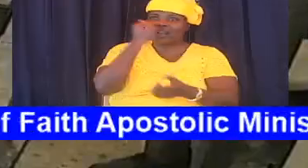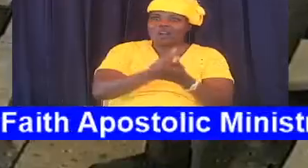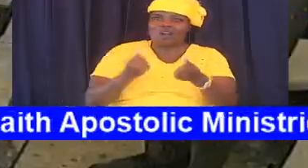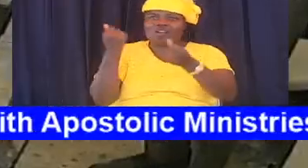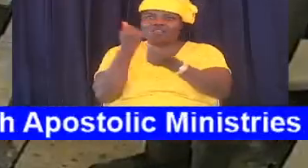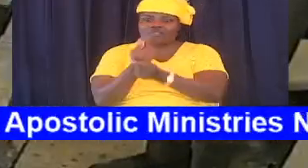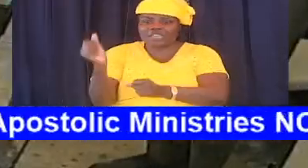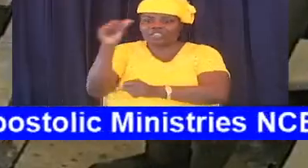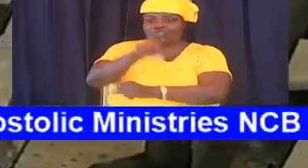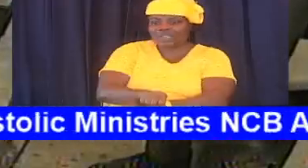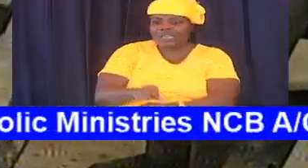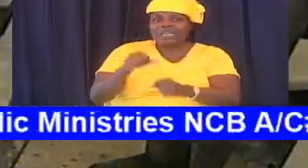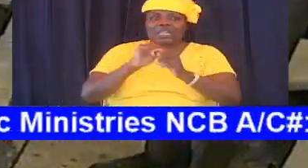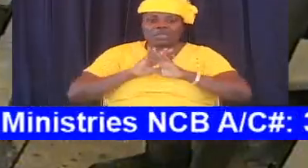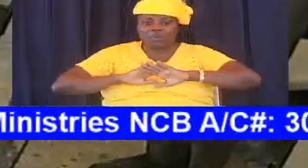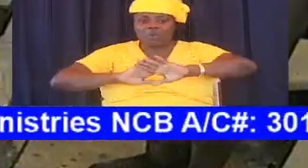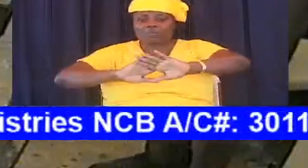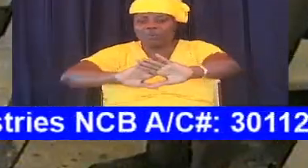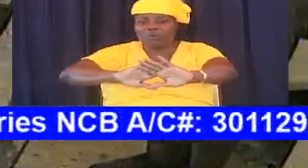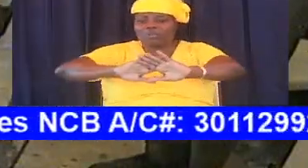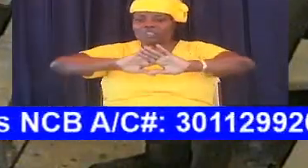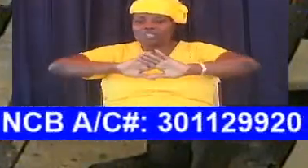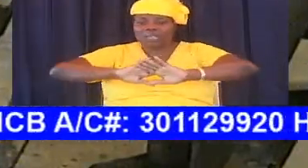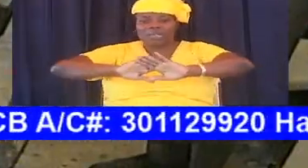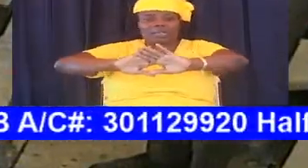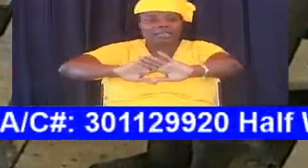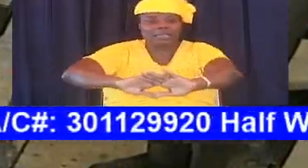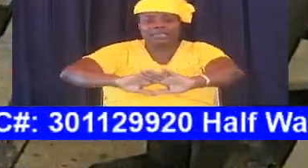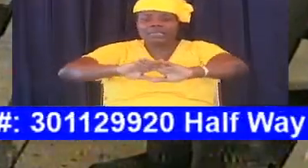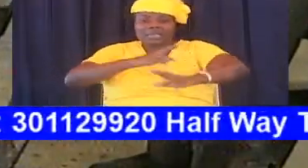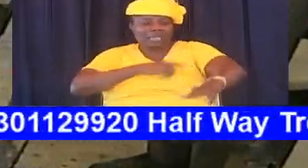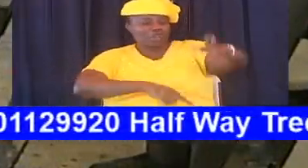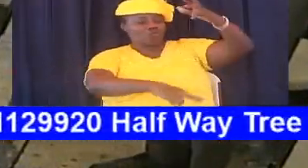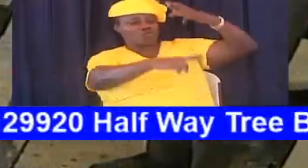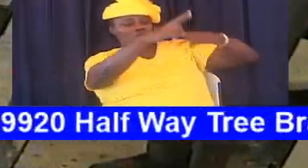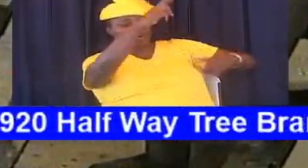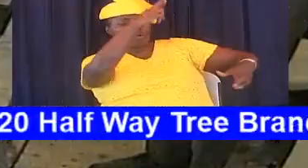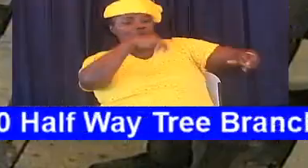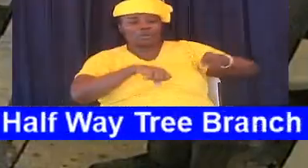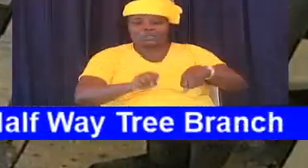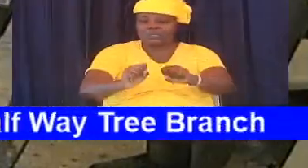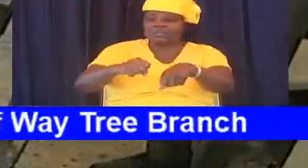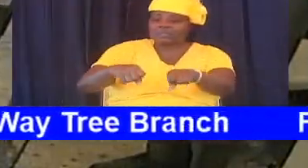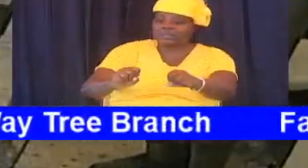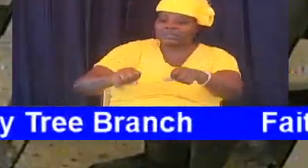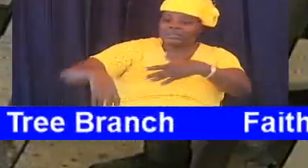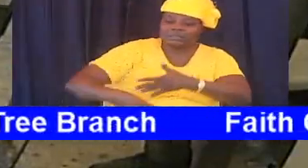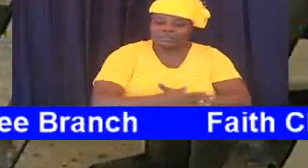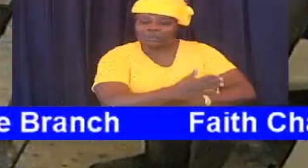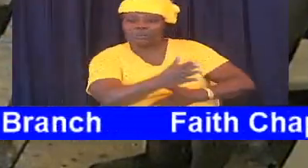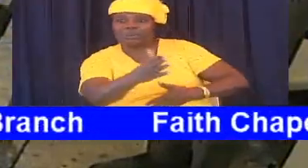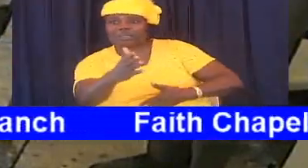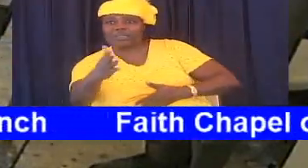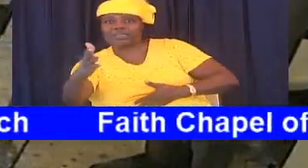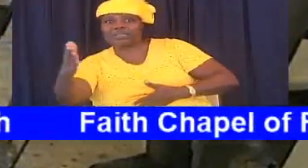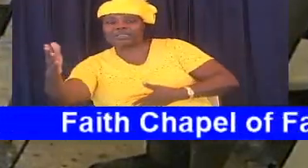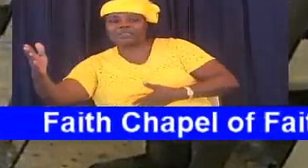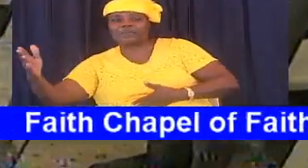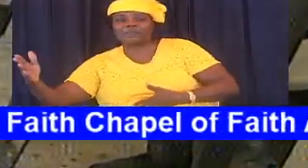a concrete tread, we were pushed ahead and rolled the sea